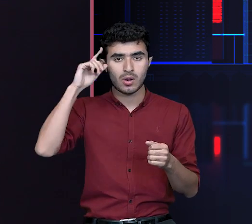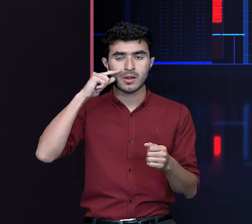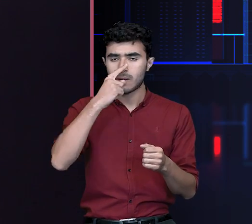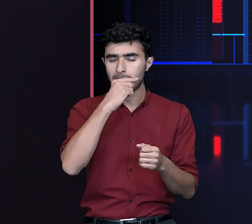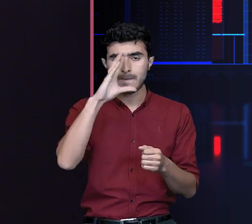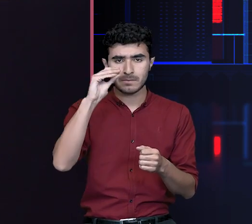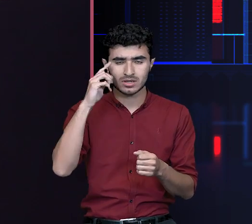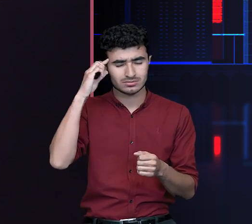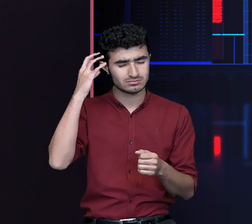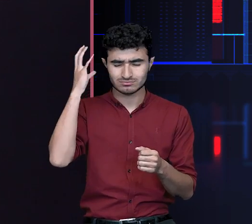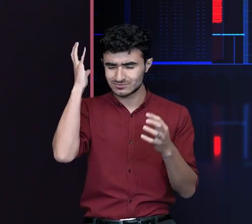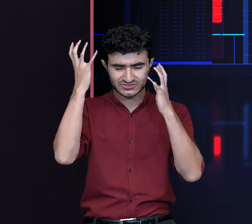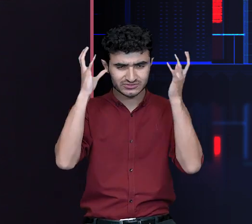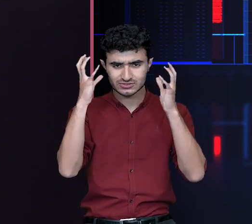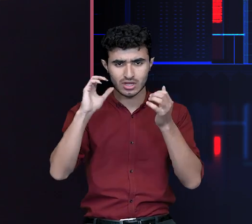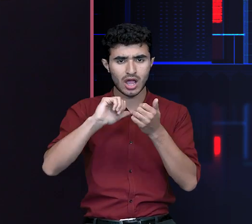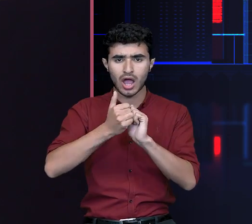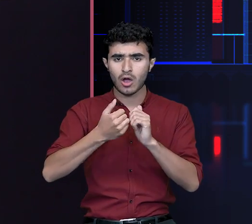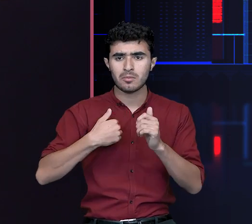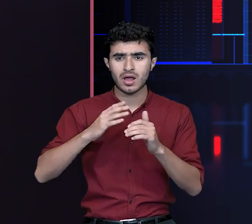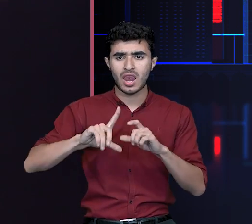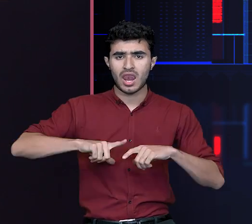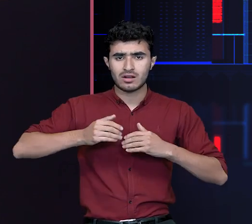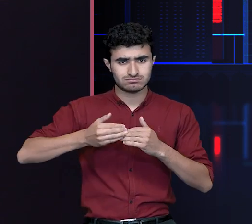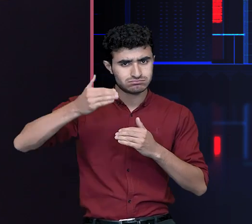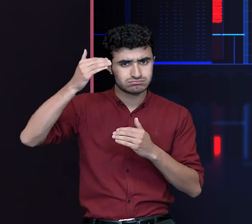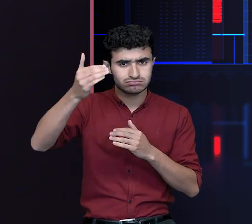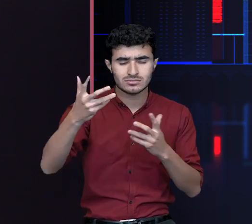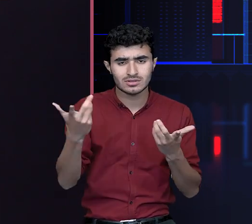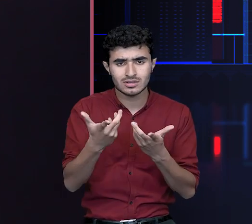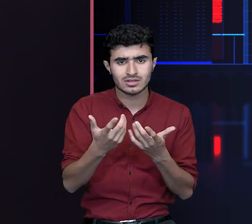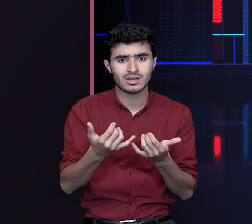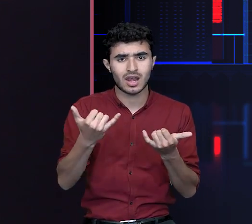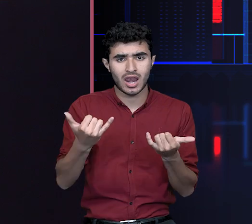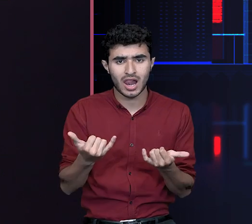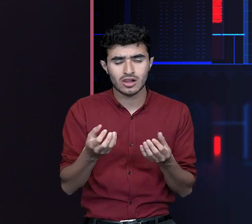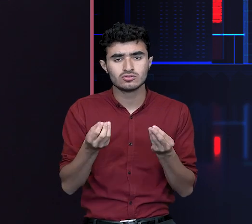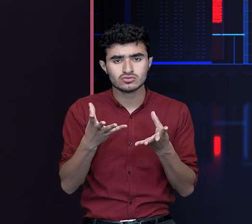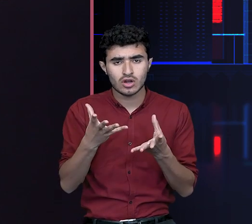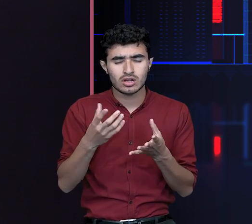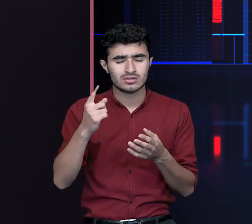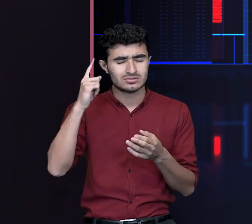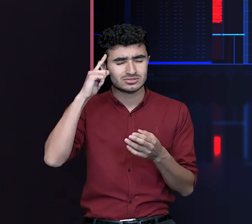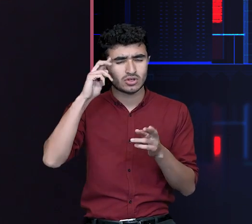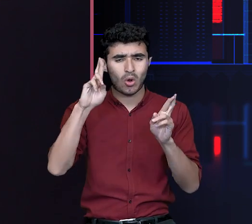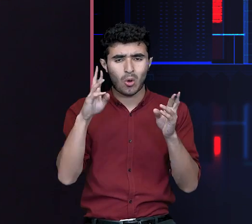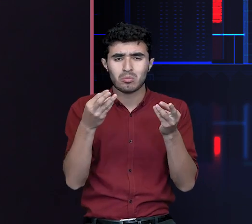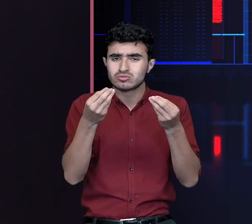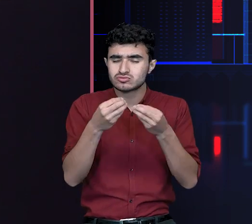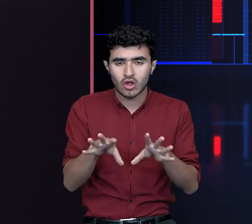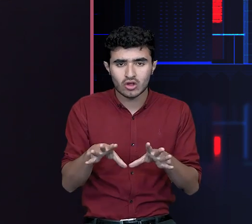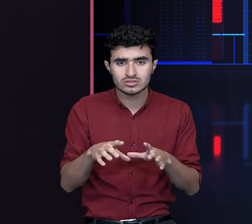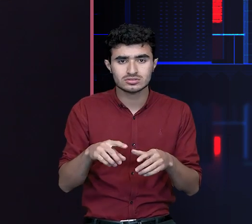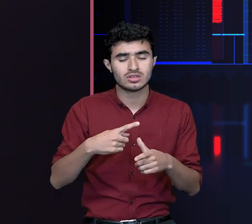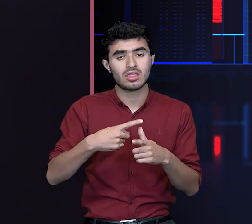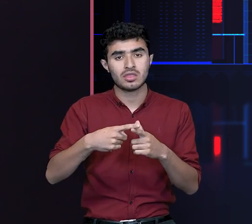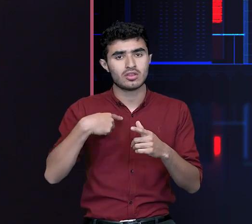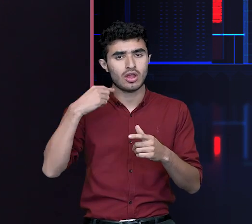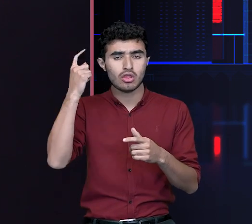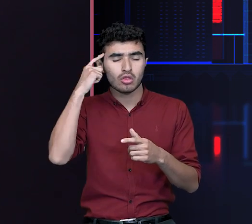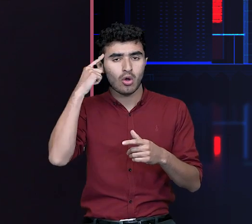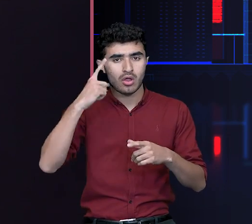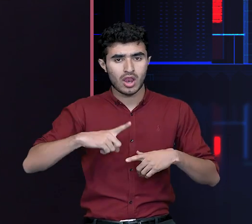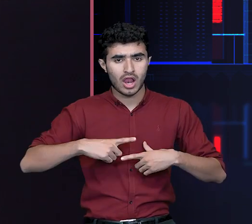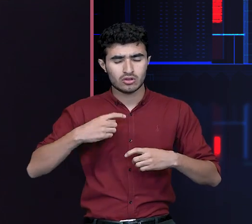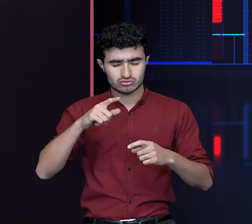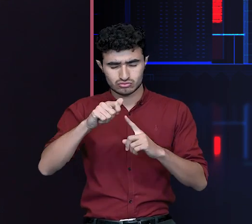shake my head, for what was my future up ahead? All of a sudden, I started to lose hope, but I thought to myself, I have